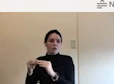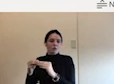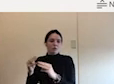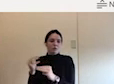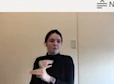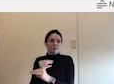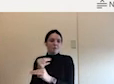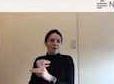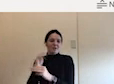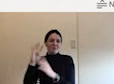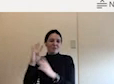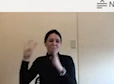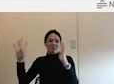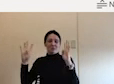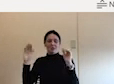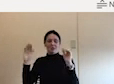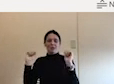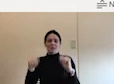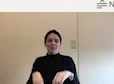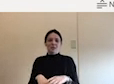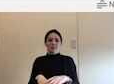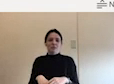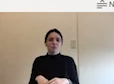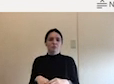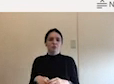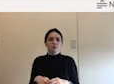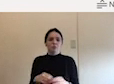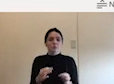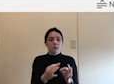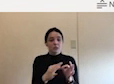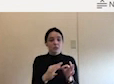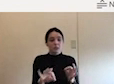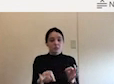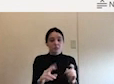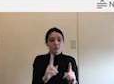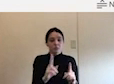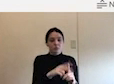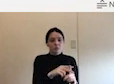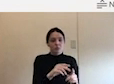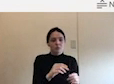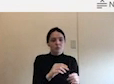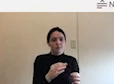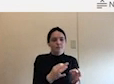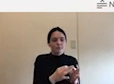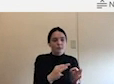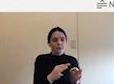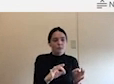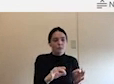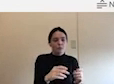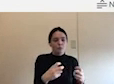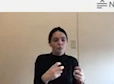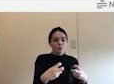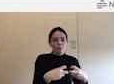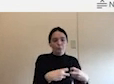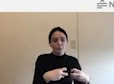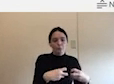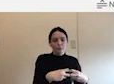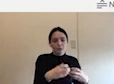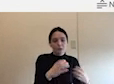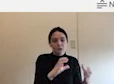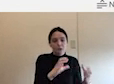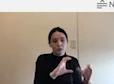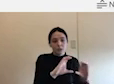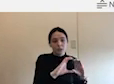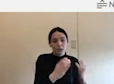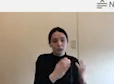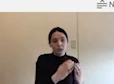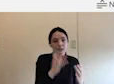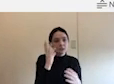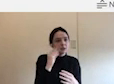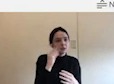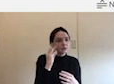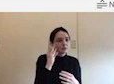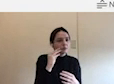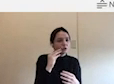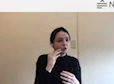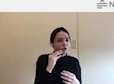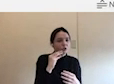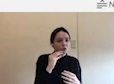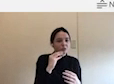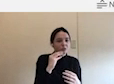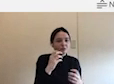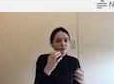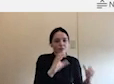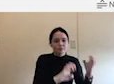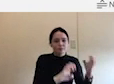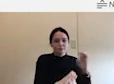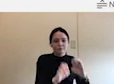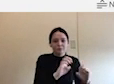simple applications. Bring the same experiments we do so happily in a physics class, right? Because I don't have enough equipment here to do my experiments, and that makes